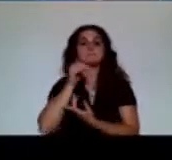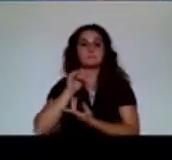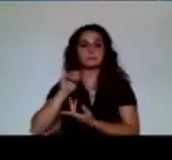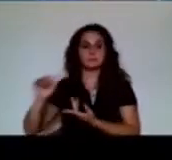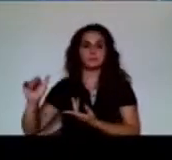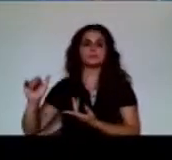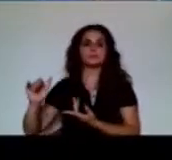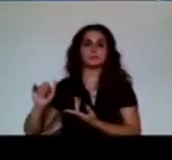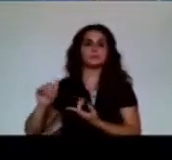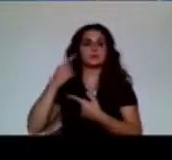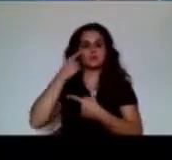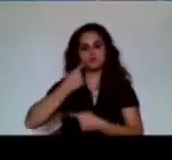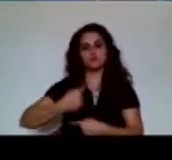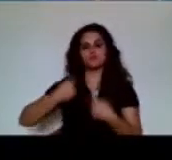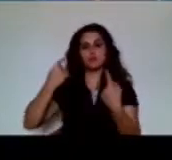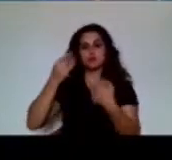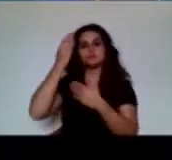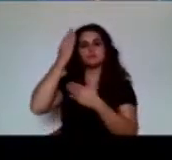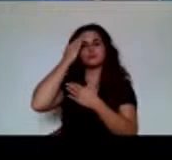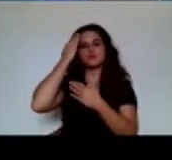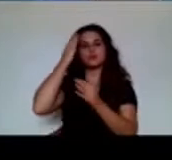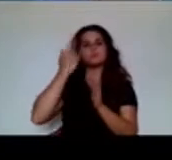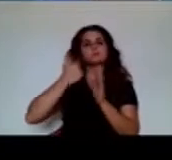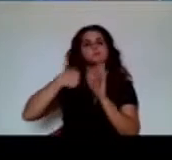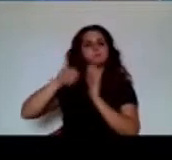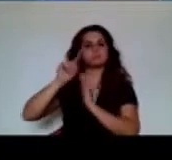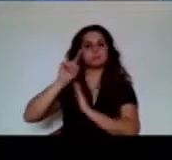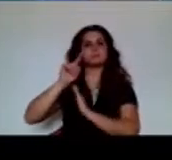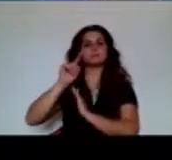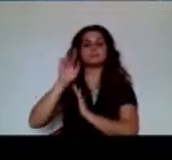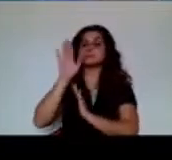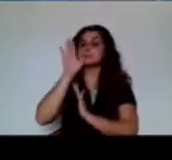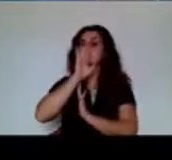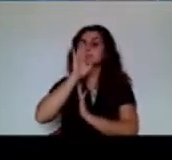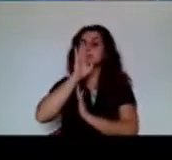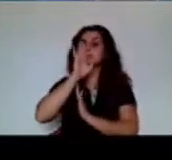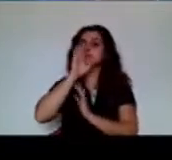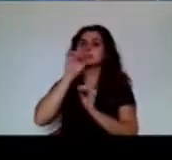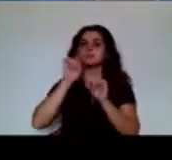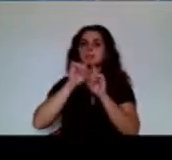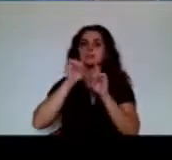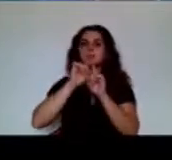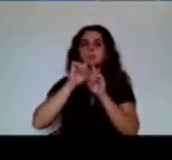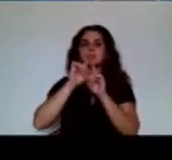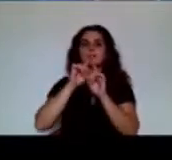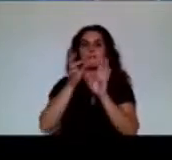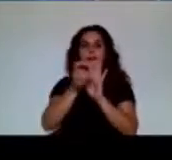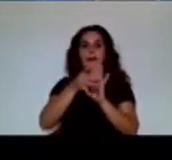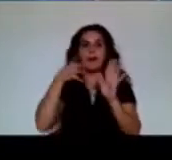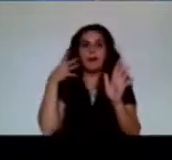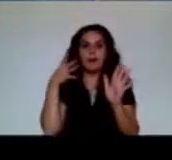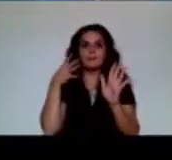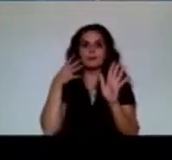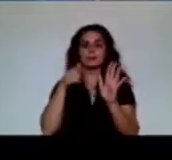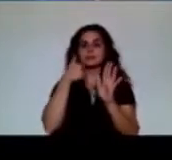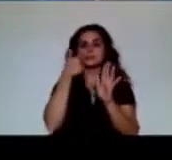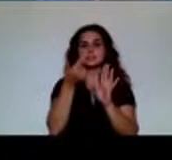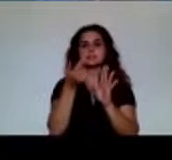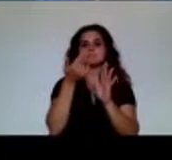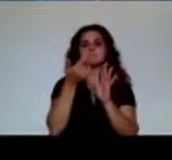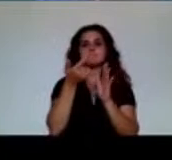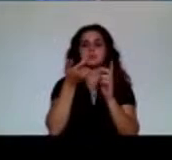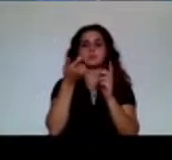show implicit biases if they are faster classifying the faces and